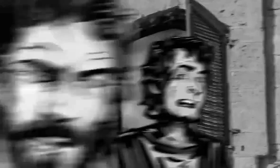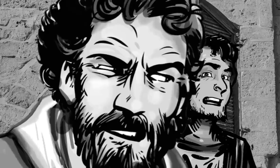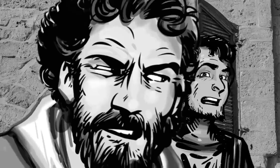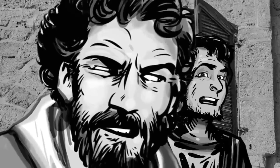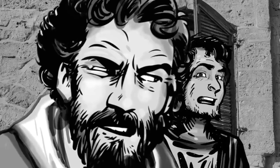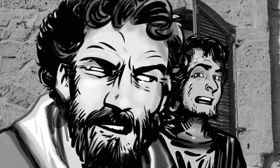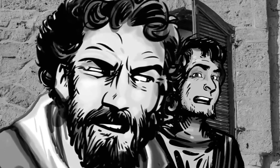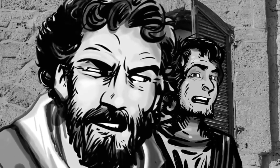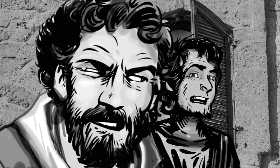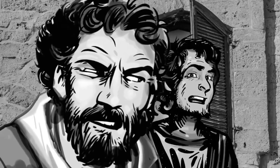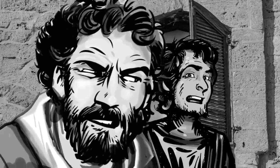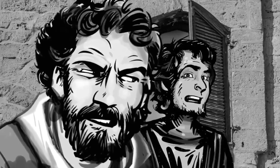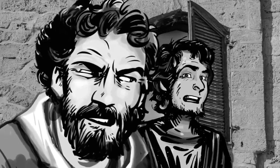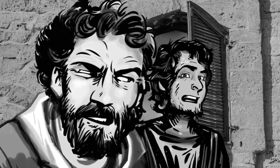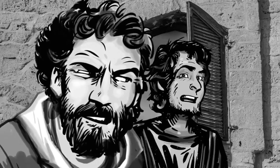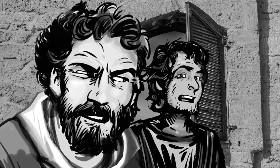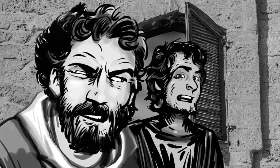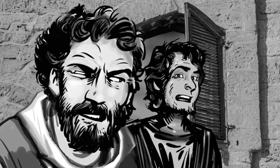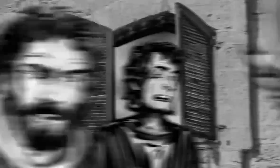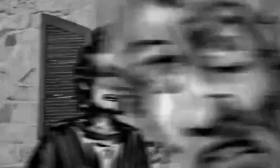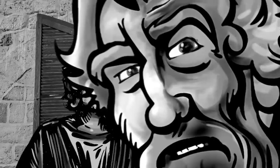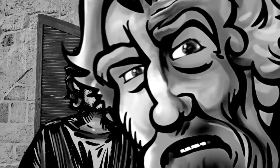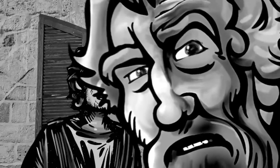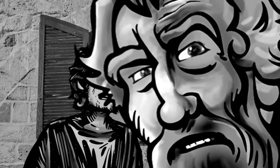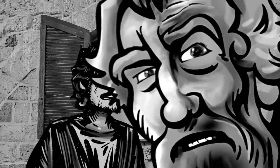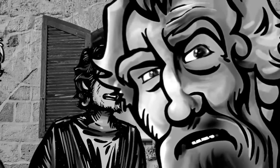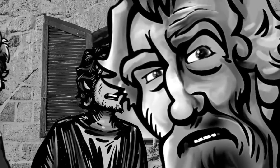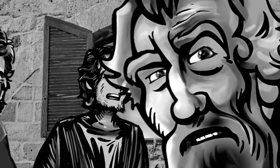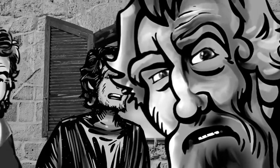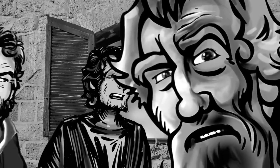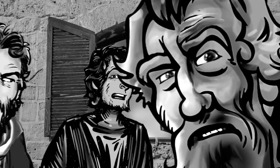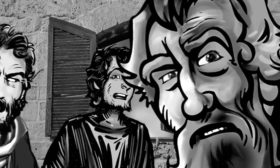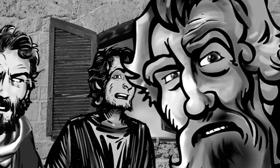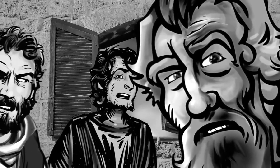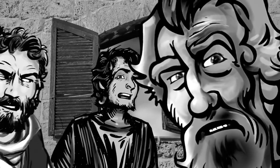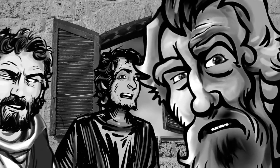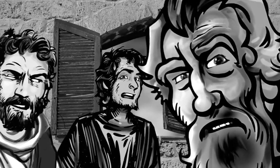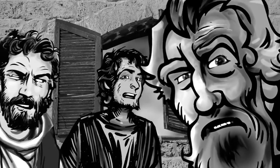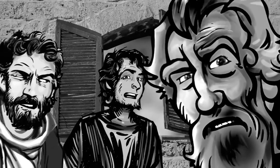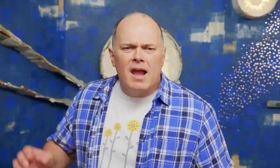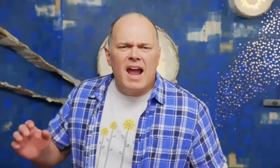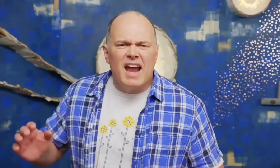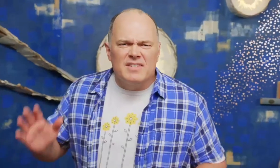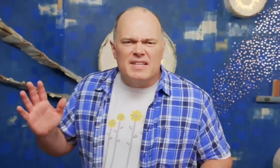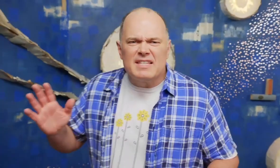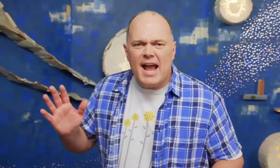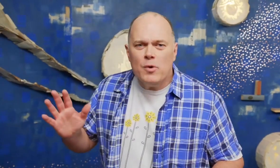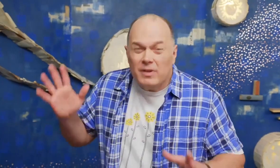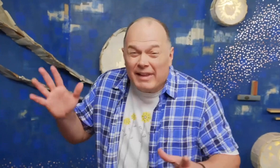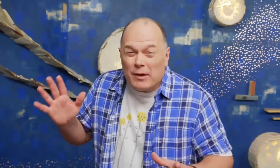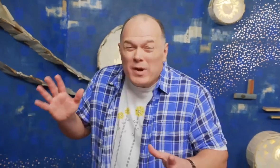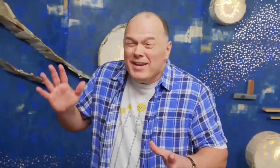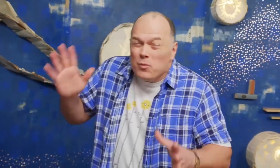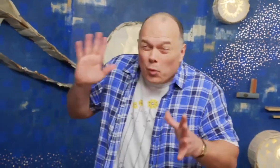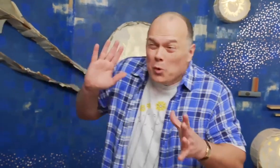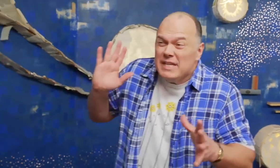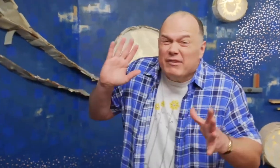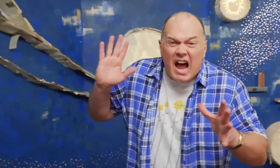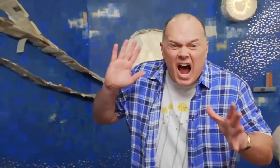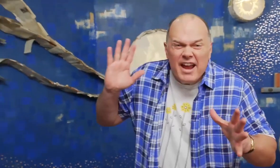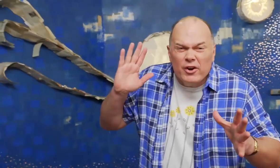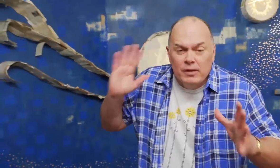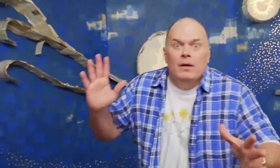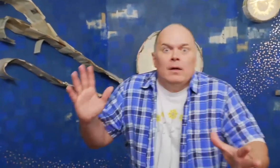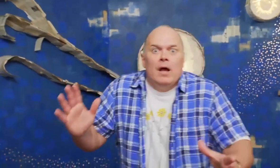shutters. I don't think that sound is outside. Everyone, stay calm. As the sound, like wind, rose